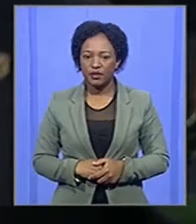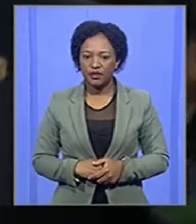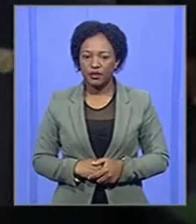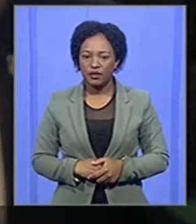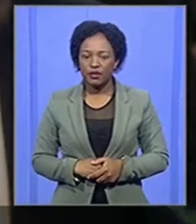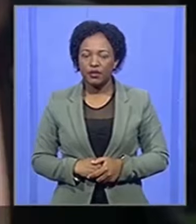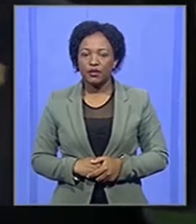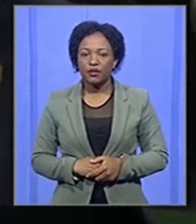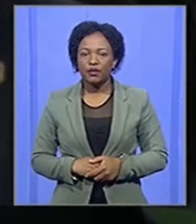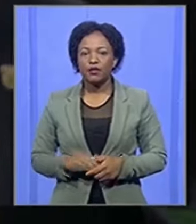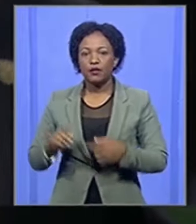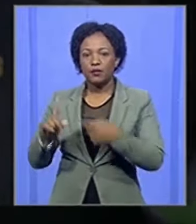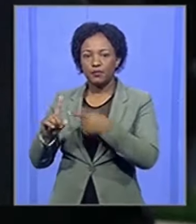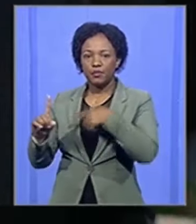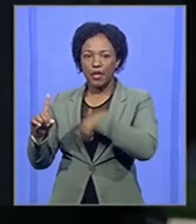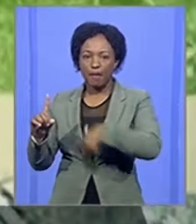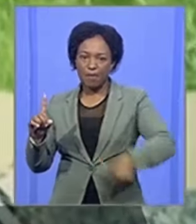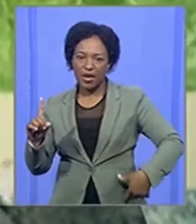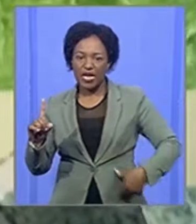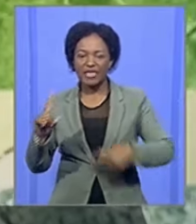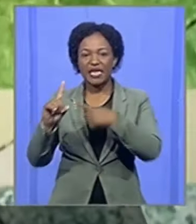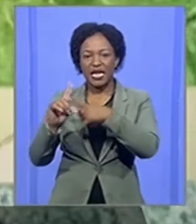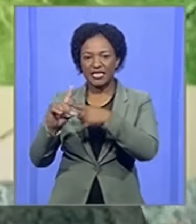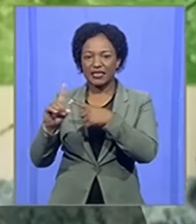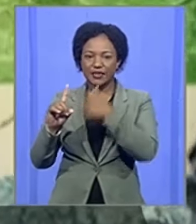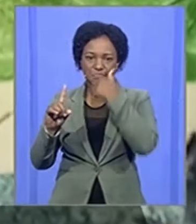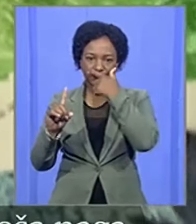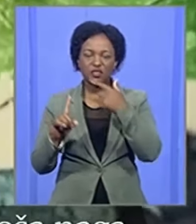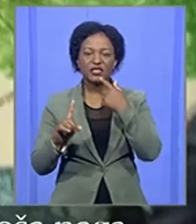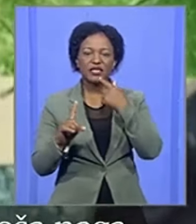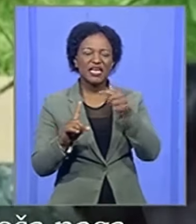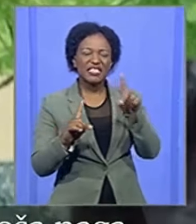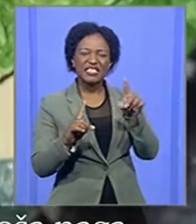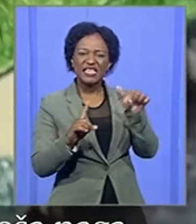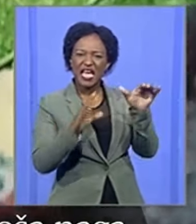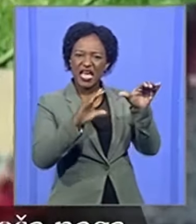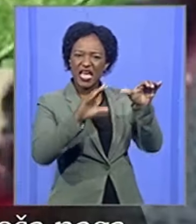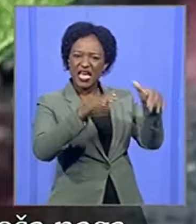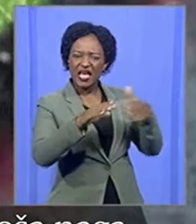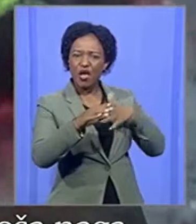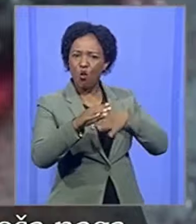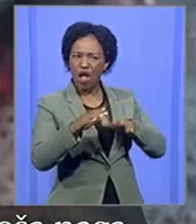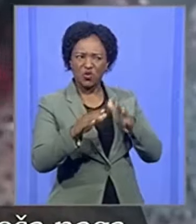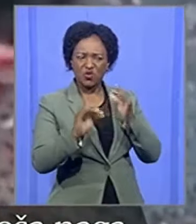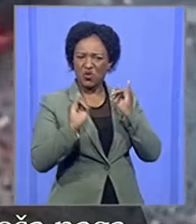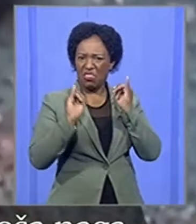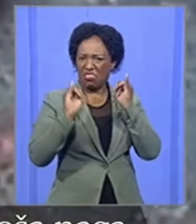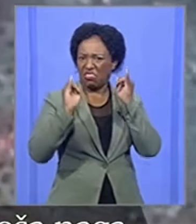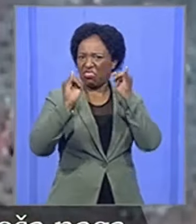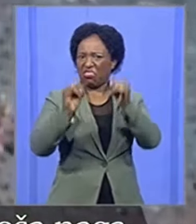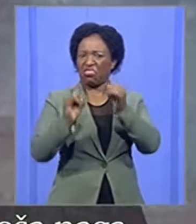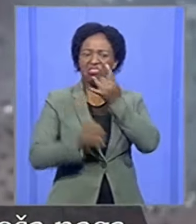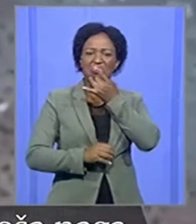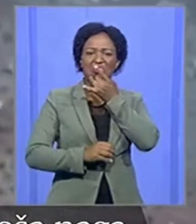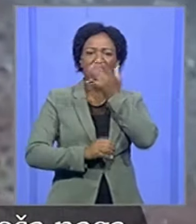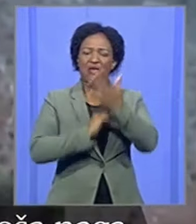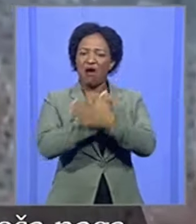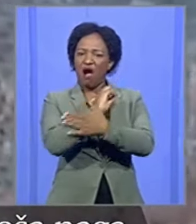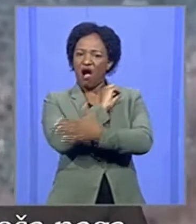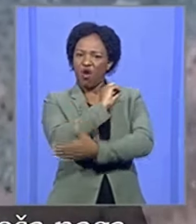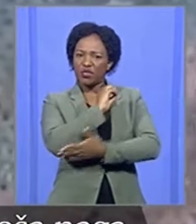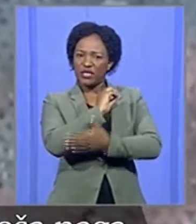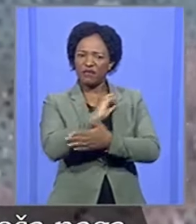Mopresidente Cyril Ramaphosa o re papatšo ya DA e nepile go menola mmušo le go roga ka naga go papatšo ya dikgetho ya DA